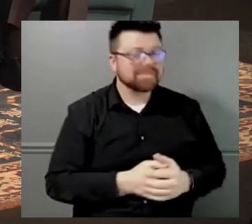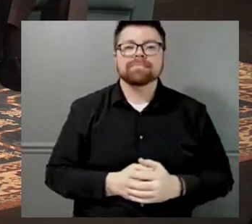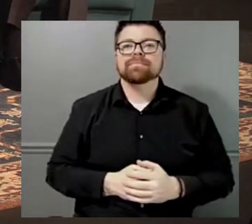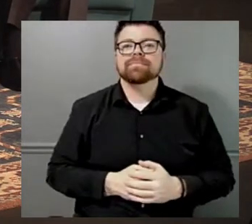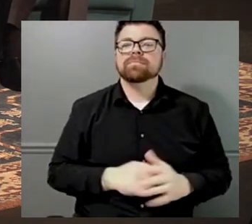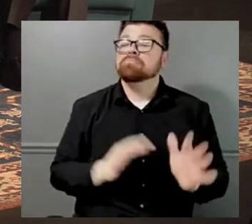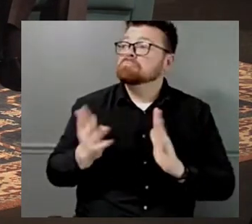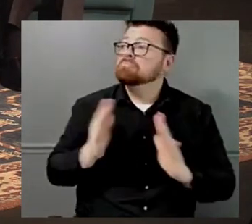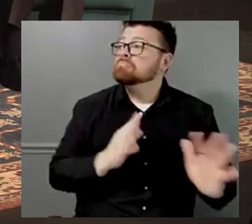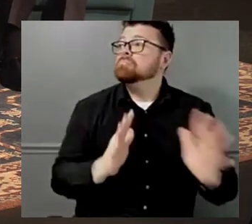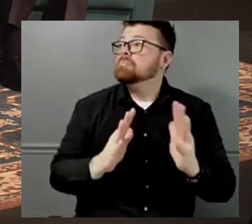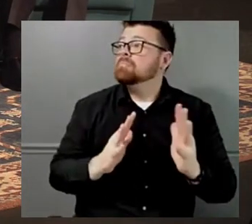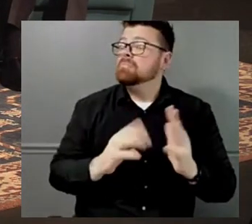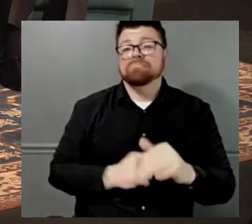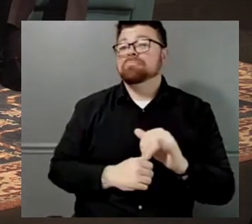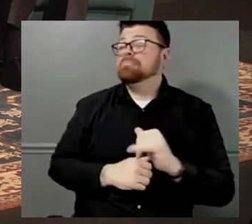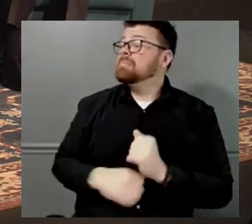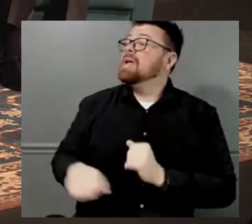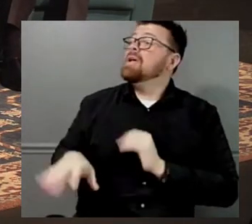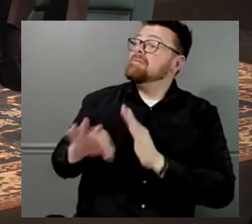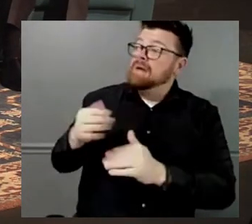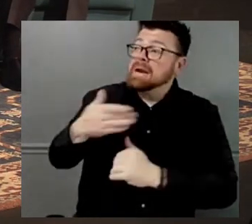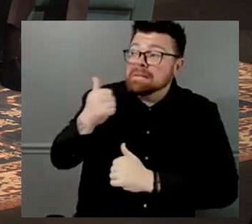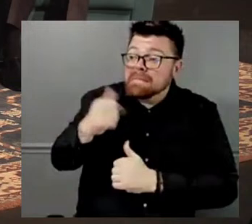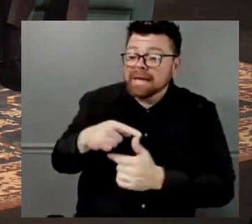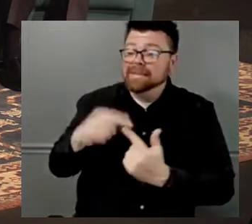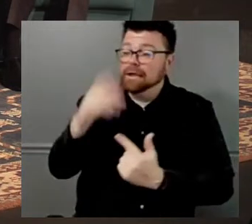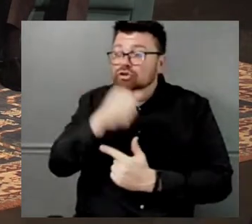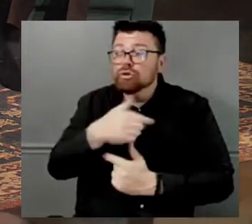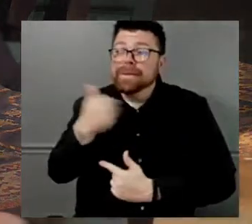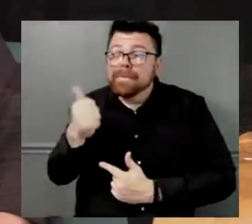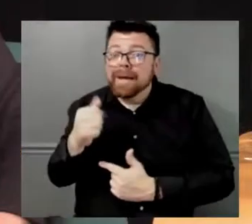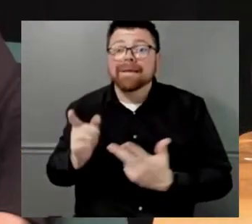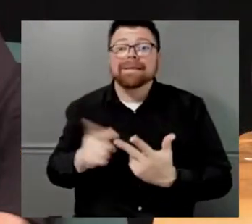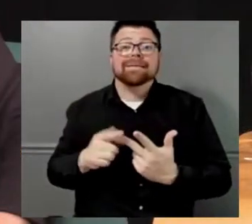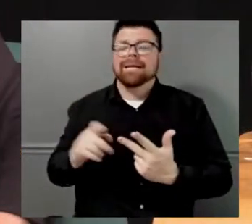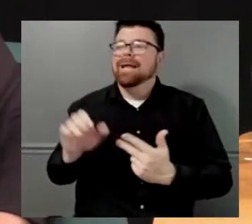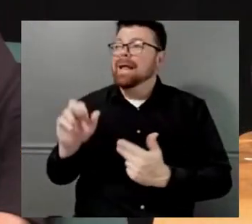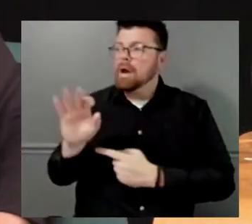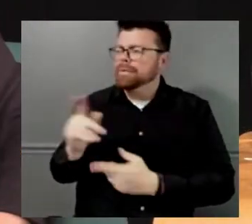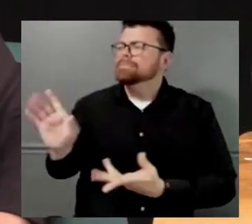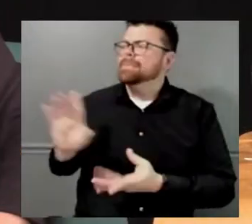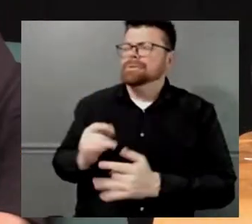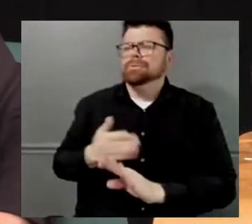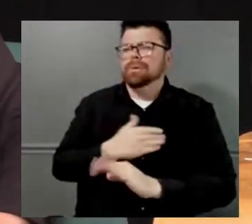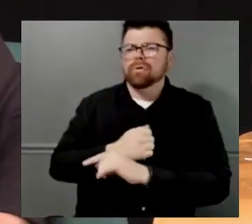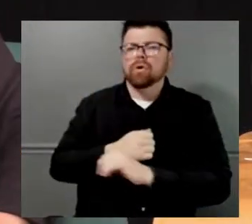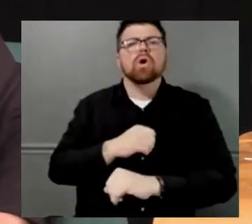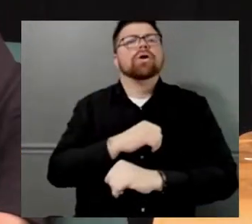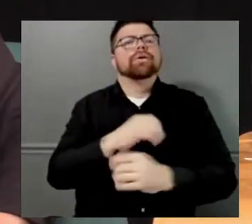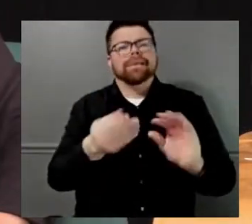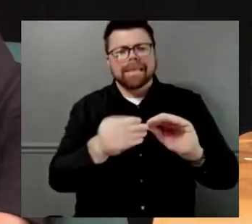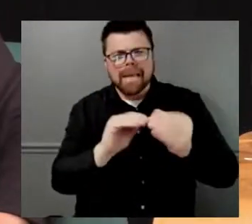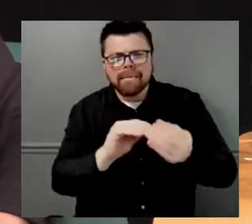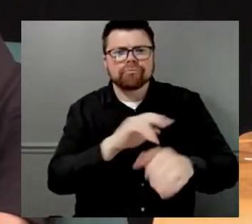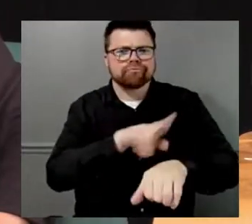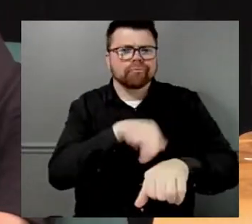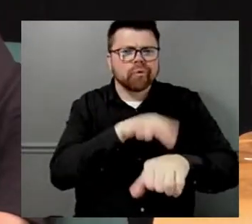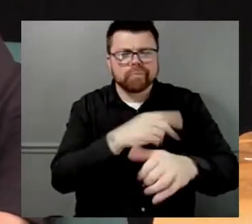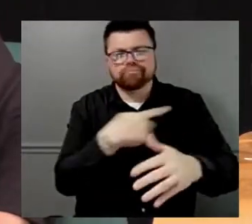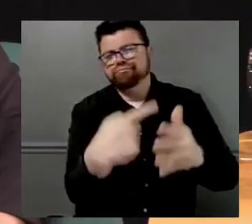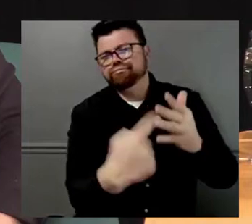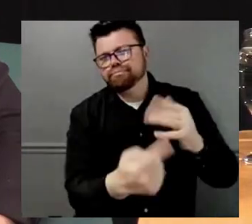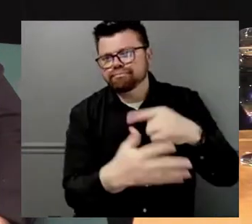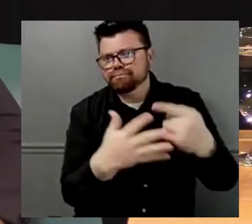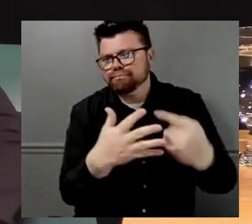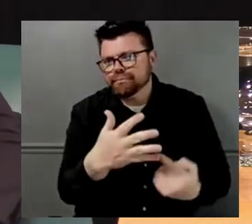I think finding the best and assuming the best. And, you know, Eric, you pointed out the number of norms that we have that are very deliberate,